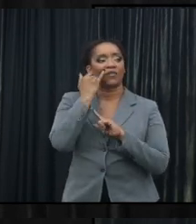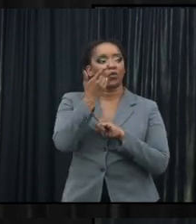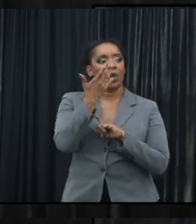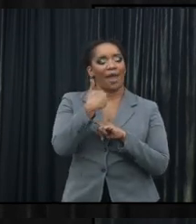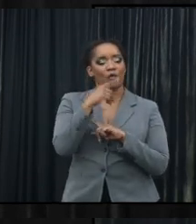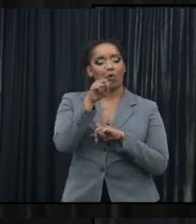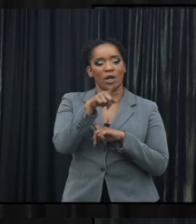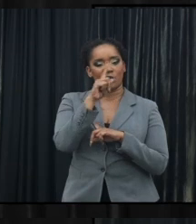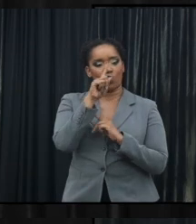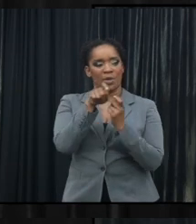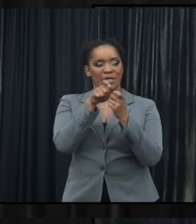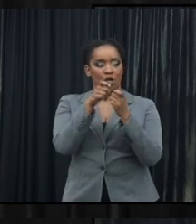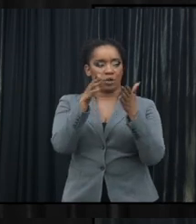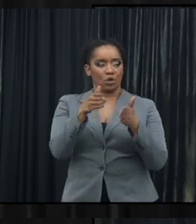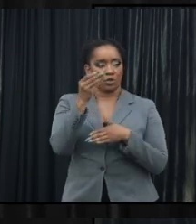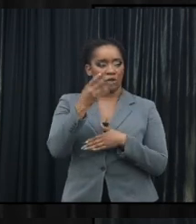question.